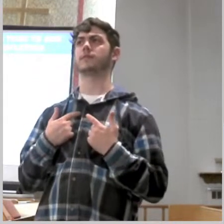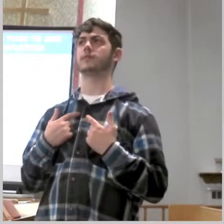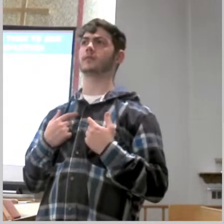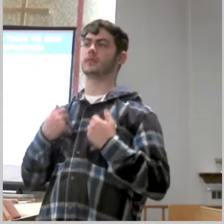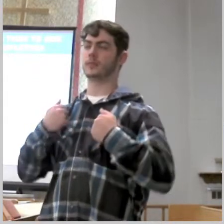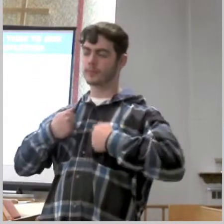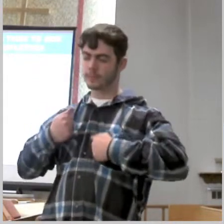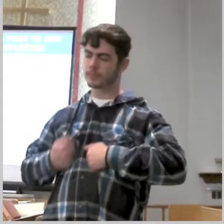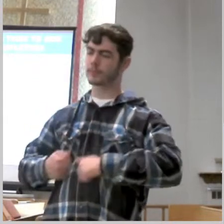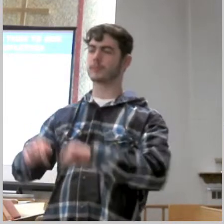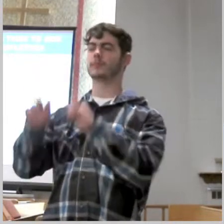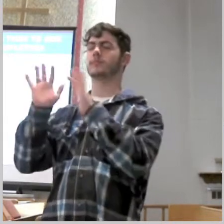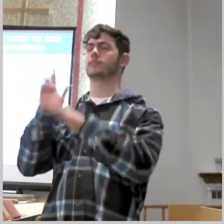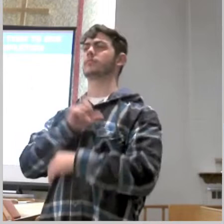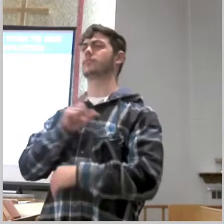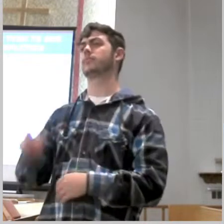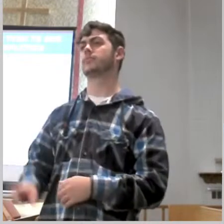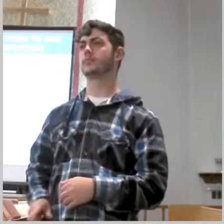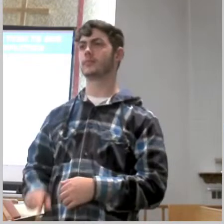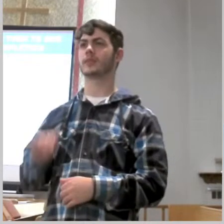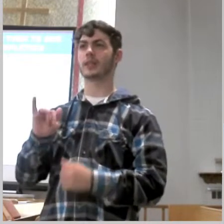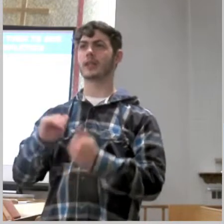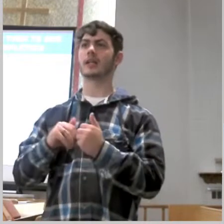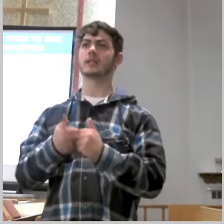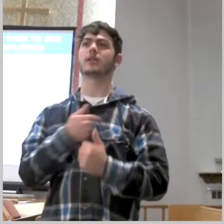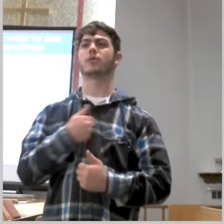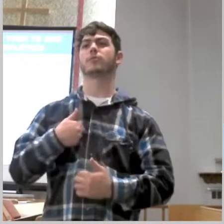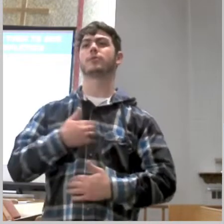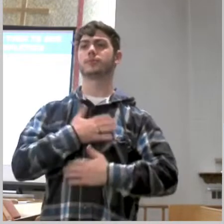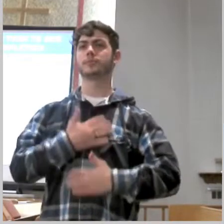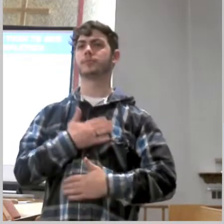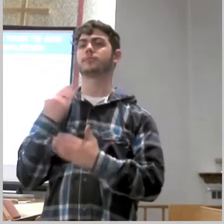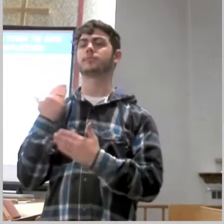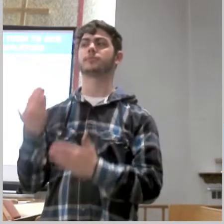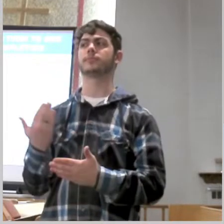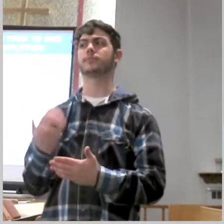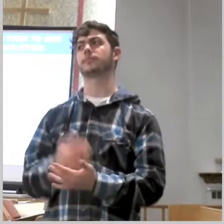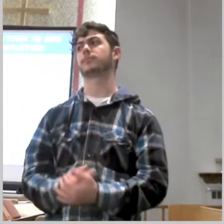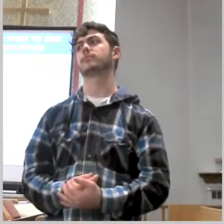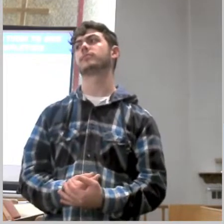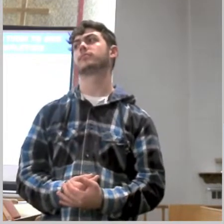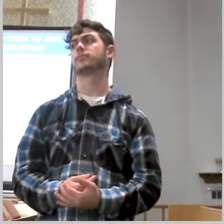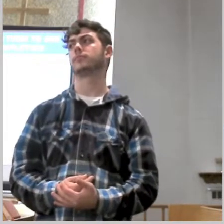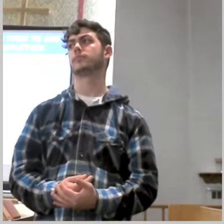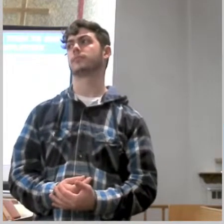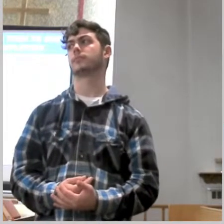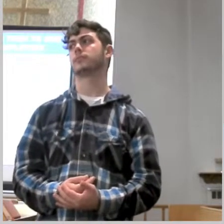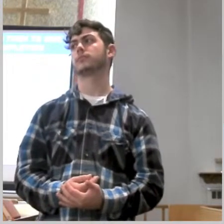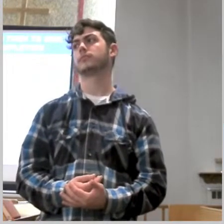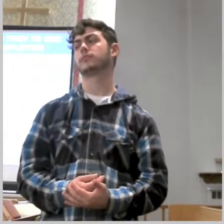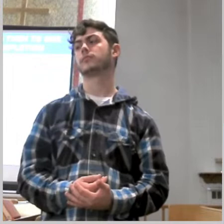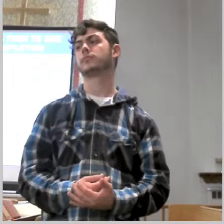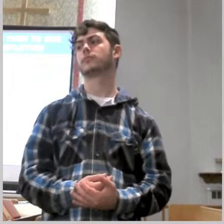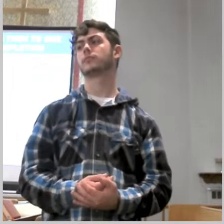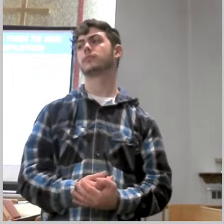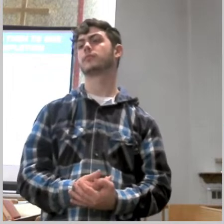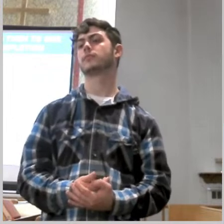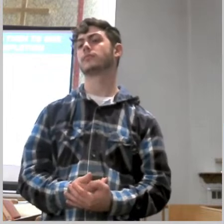make our faith grow as well. This calls for a life of surrender. Surrender first to the